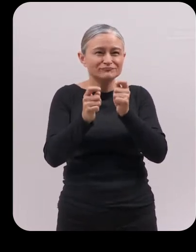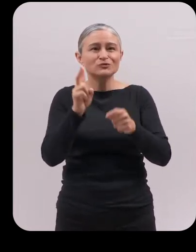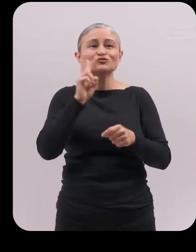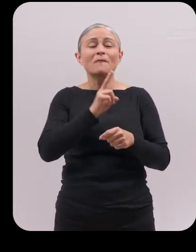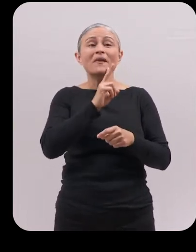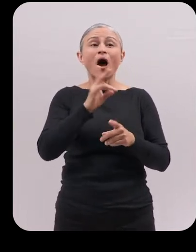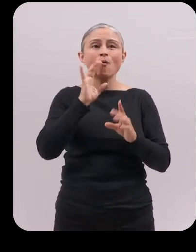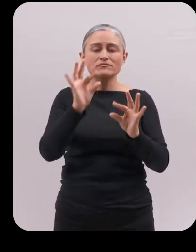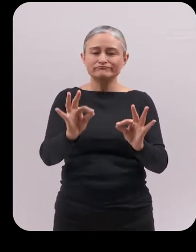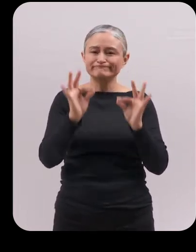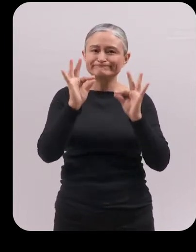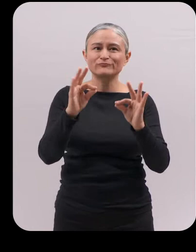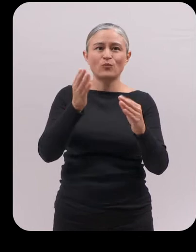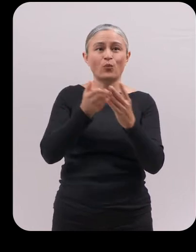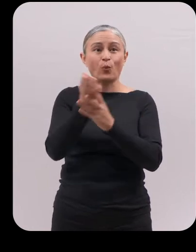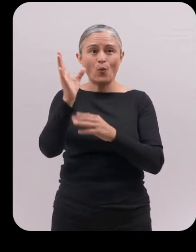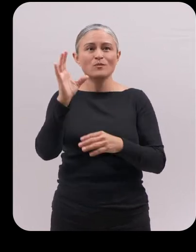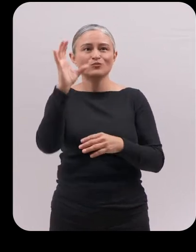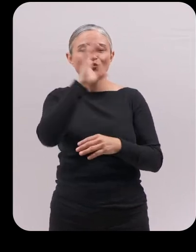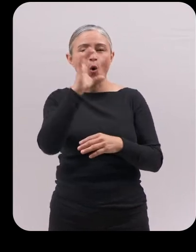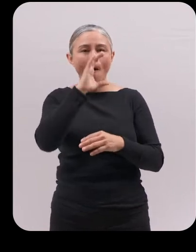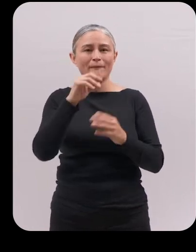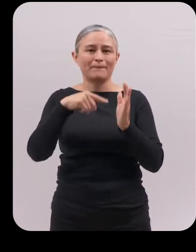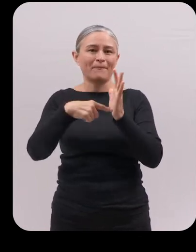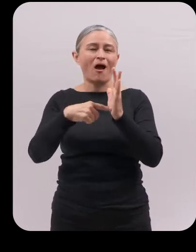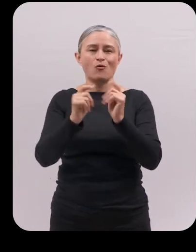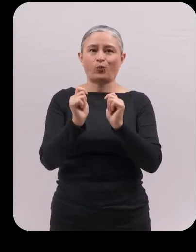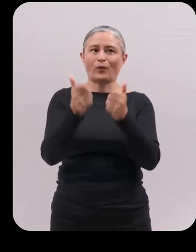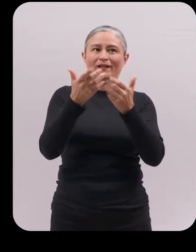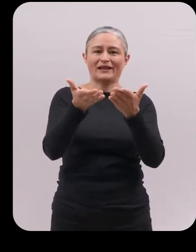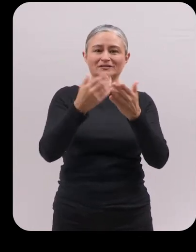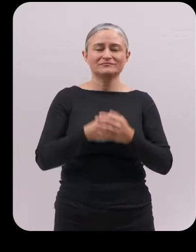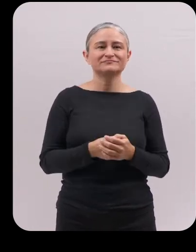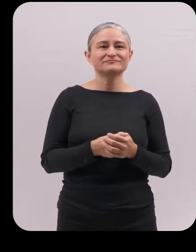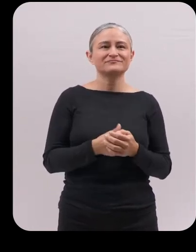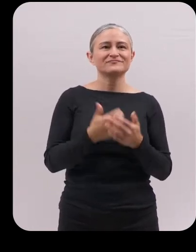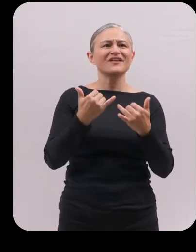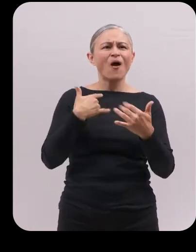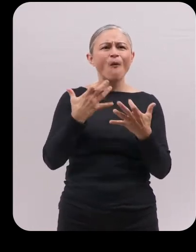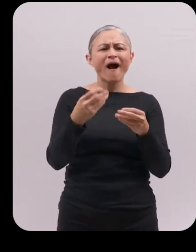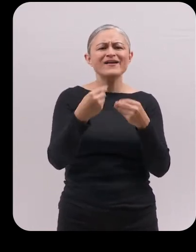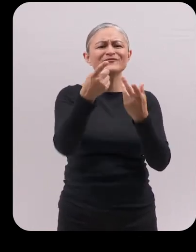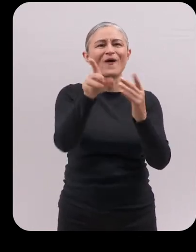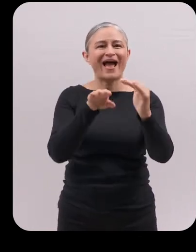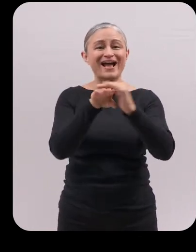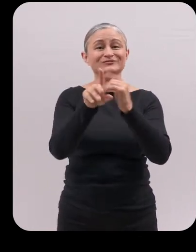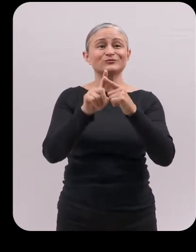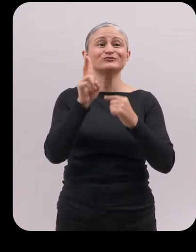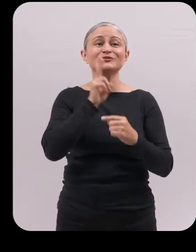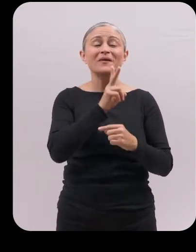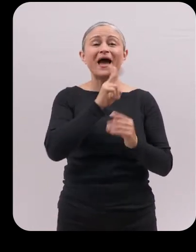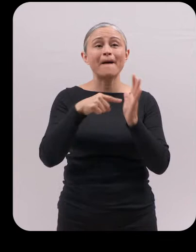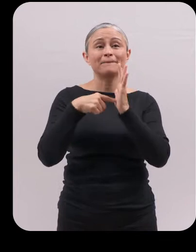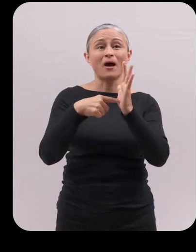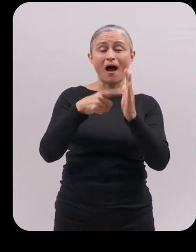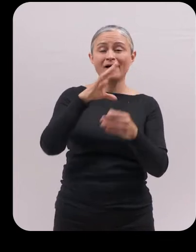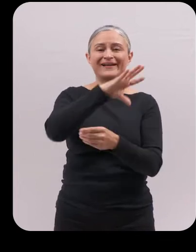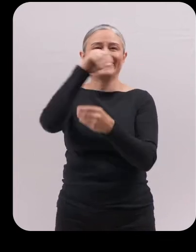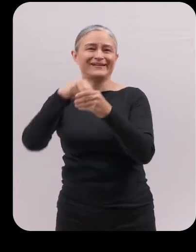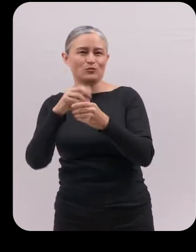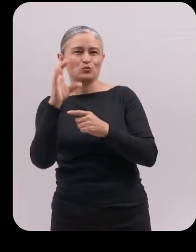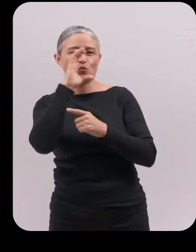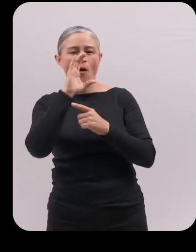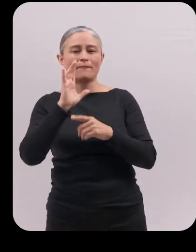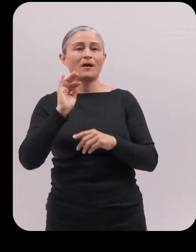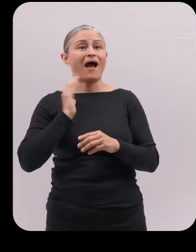and optimized Chrome to load the model quickly. Now, we want to give you access to Gemini models in Chrome. Our